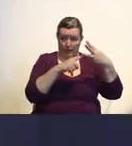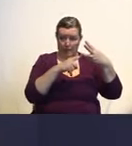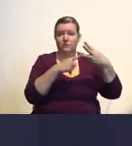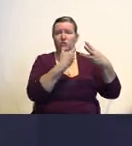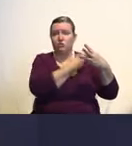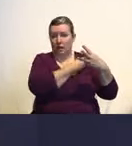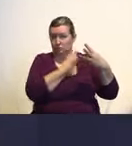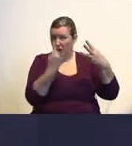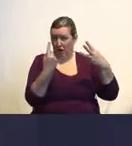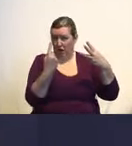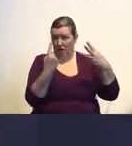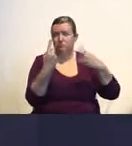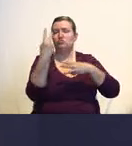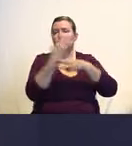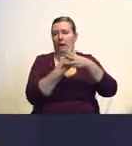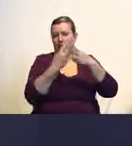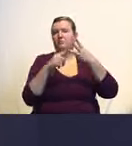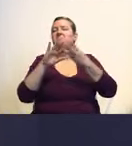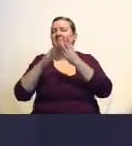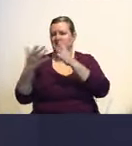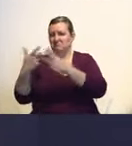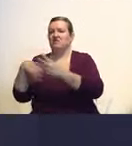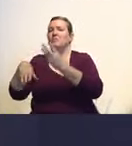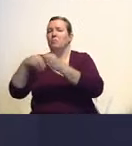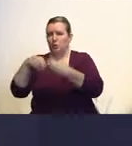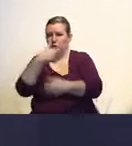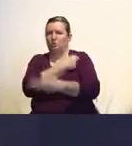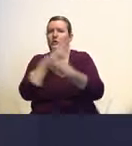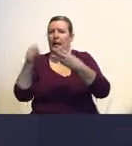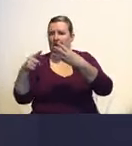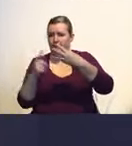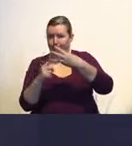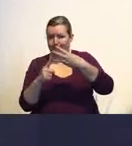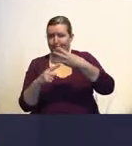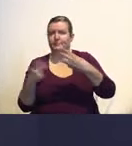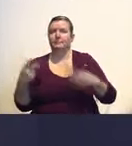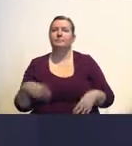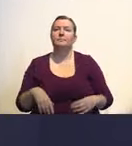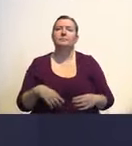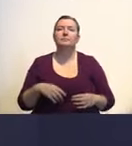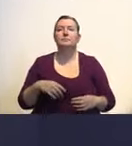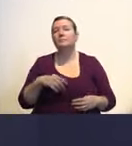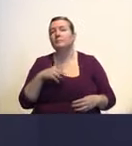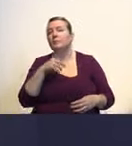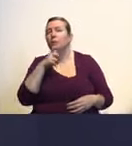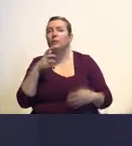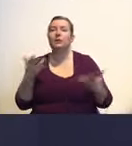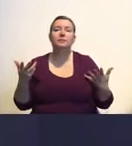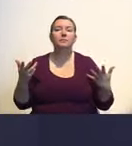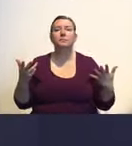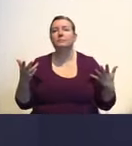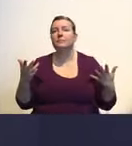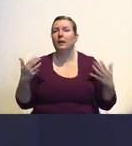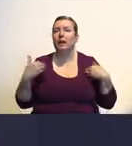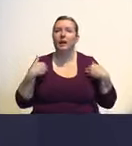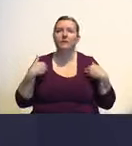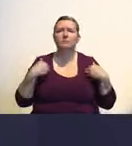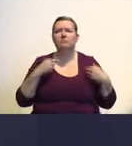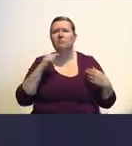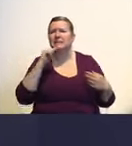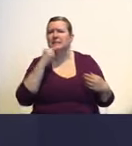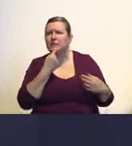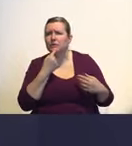dose of J&J. People who are moderately or severely immunocompromised